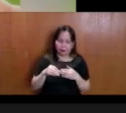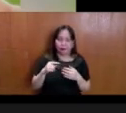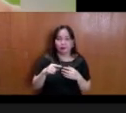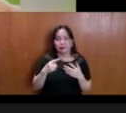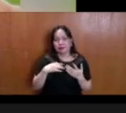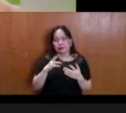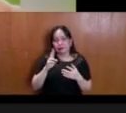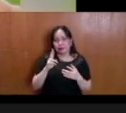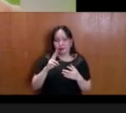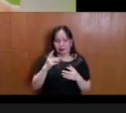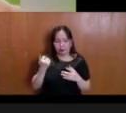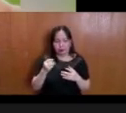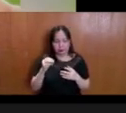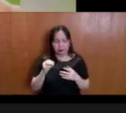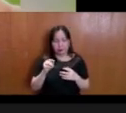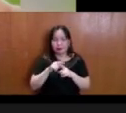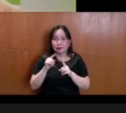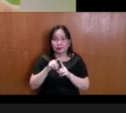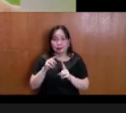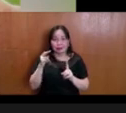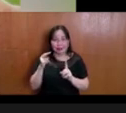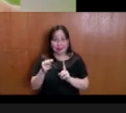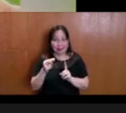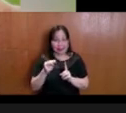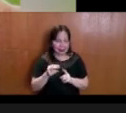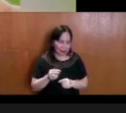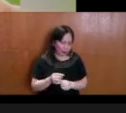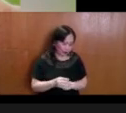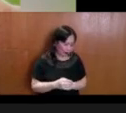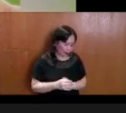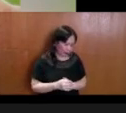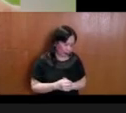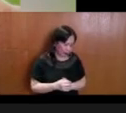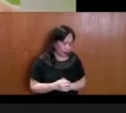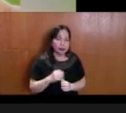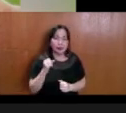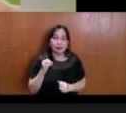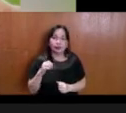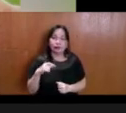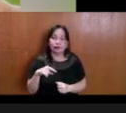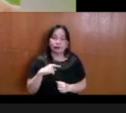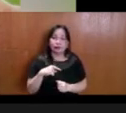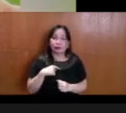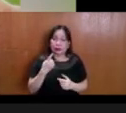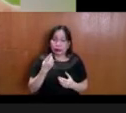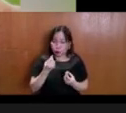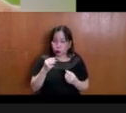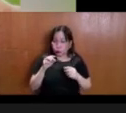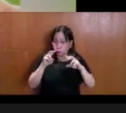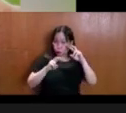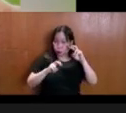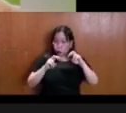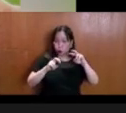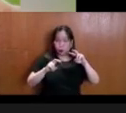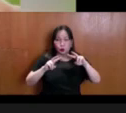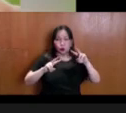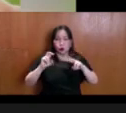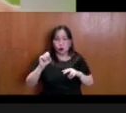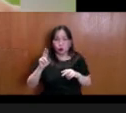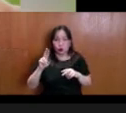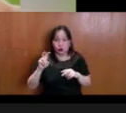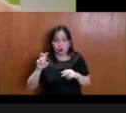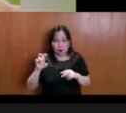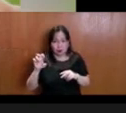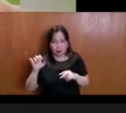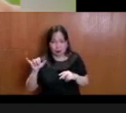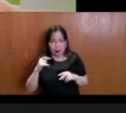another slightly different angle. You know, when we did this survey among CEOs, they came up with